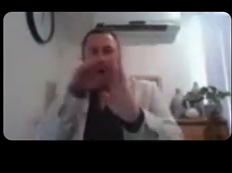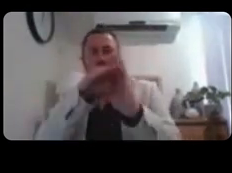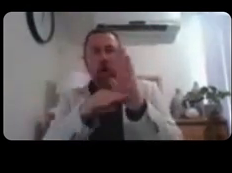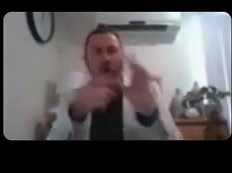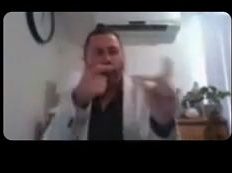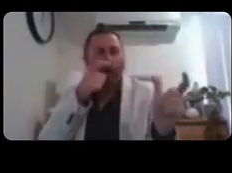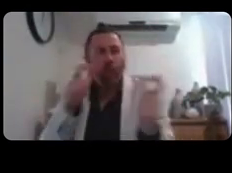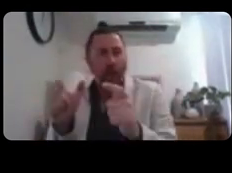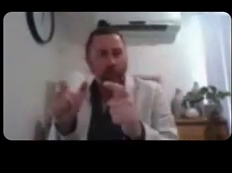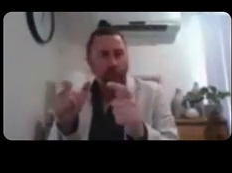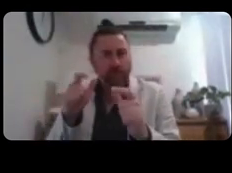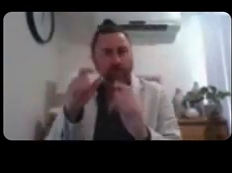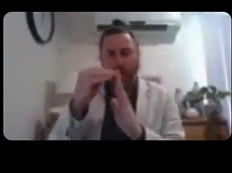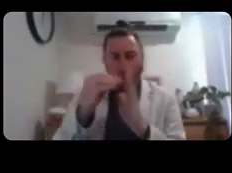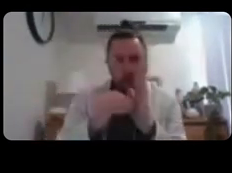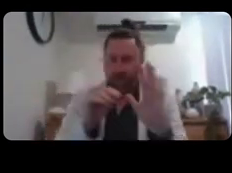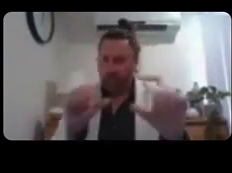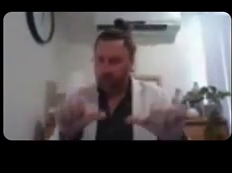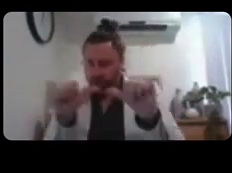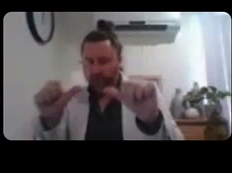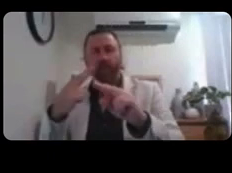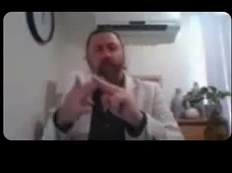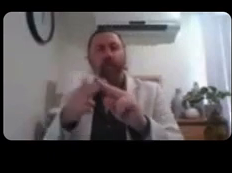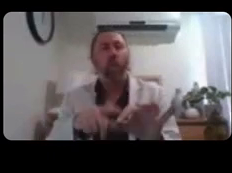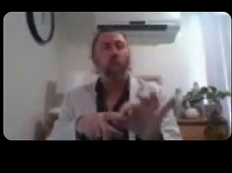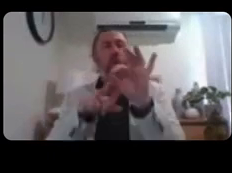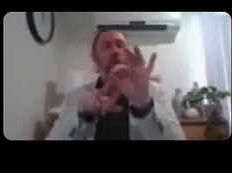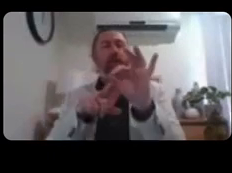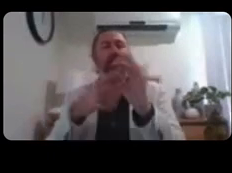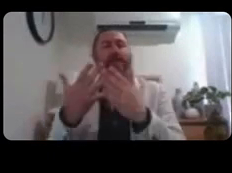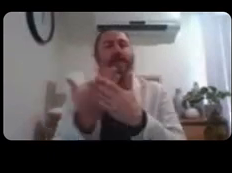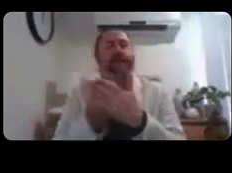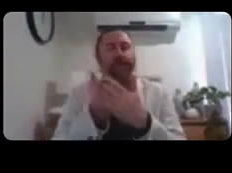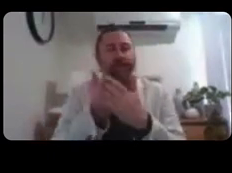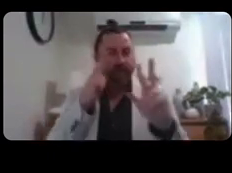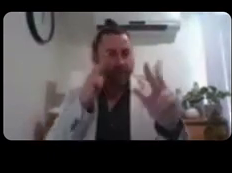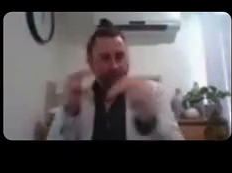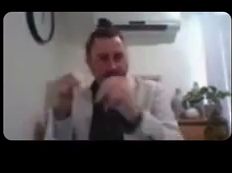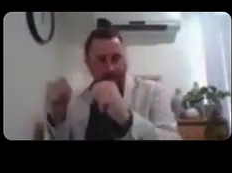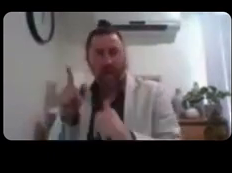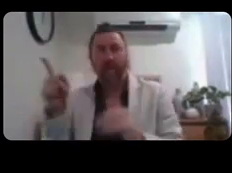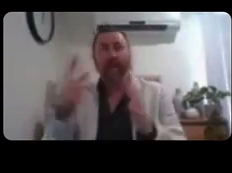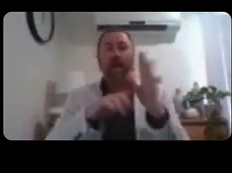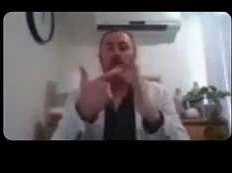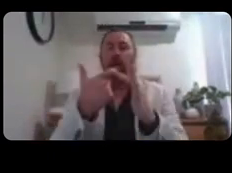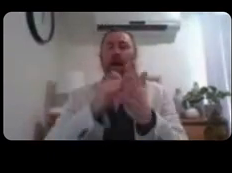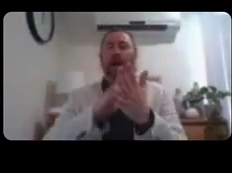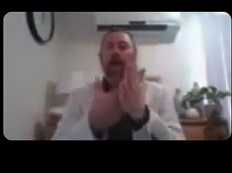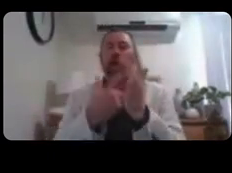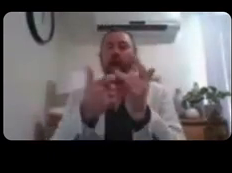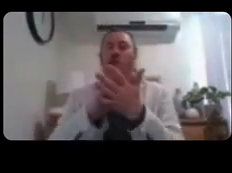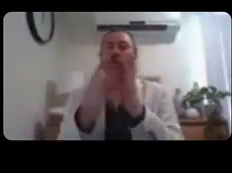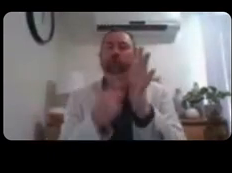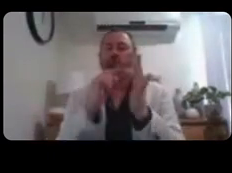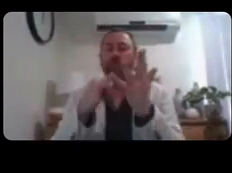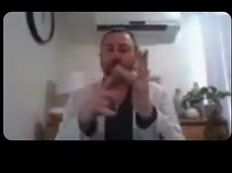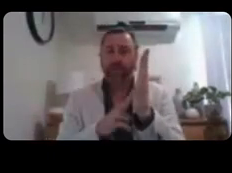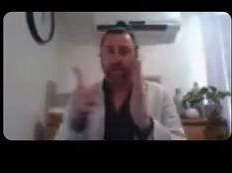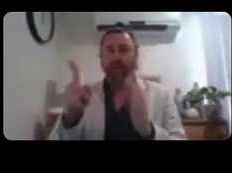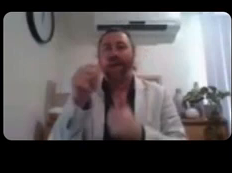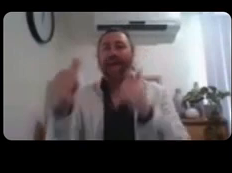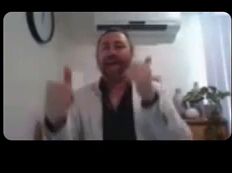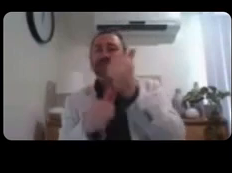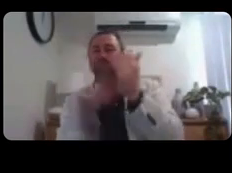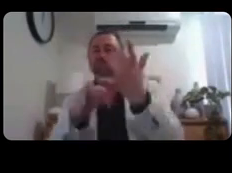Aged Care Quality and Safety Commission. And we're also joined online by Mark Richardson, Assistant Secretary of the Residential Care Funding